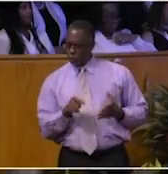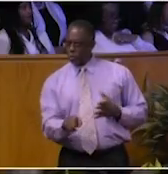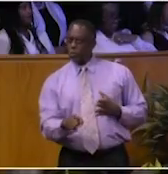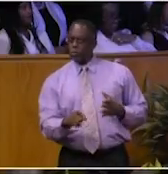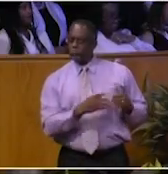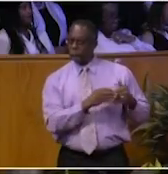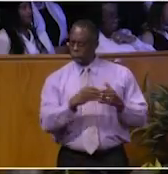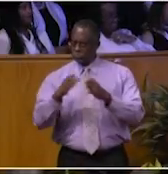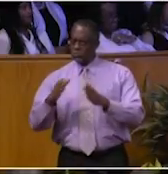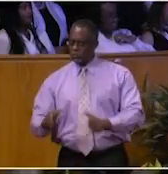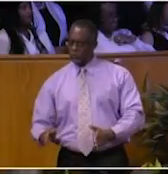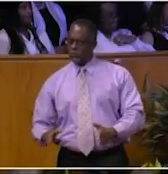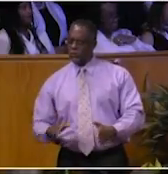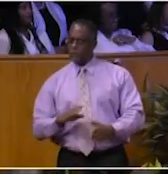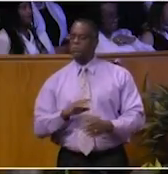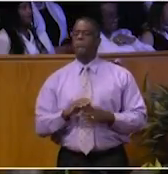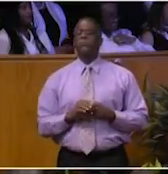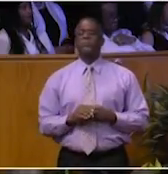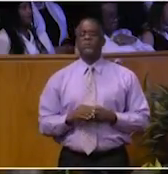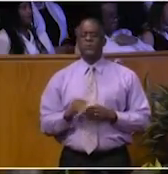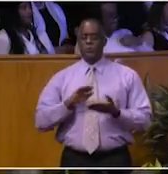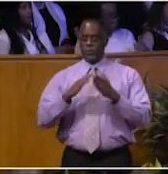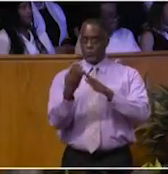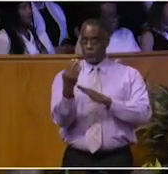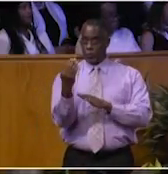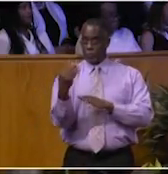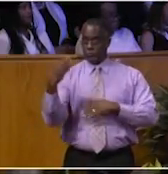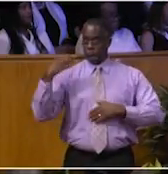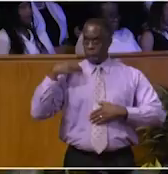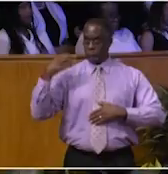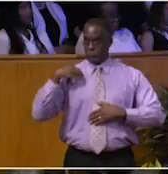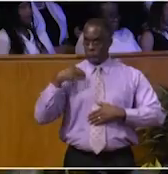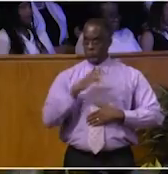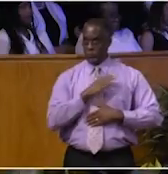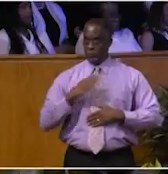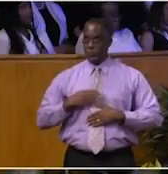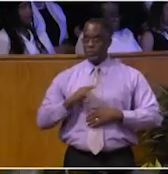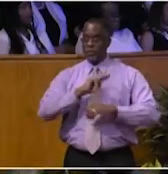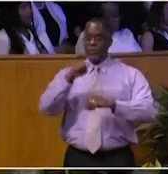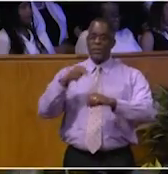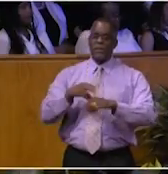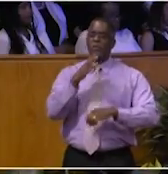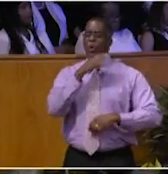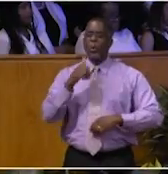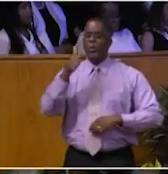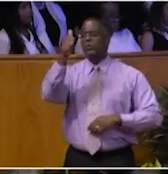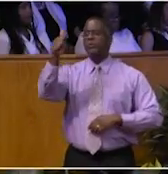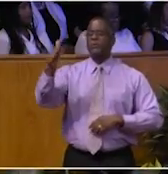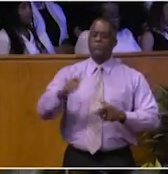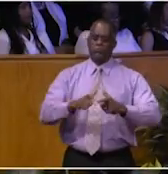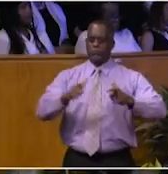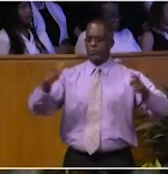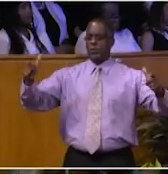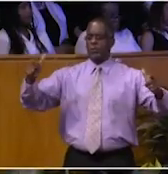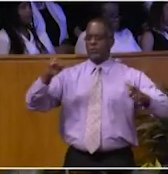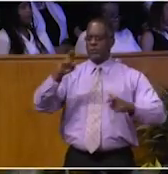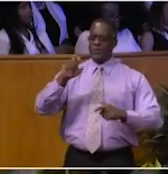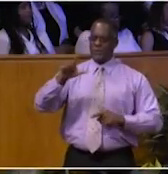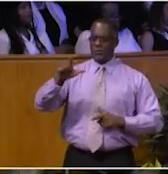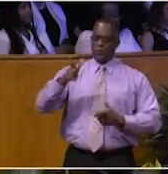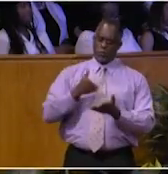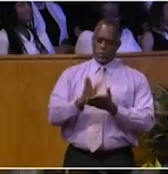to become the 14th chairman of the board of the nation's oldest and largest civil rights